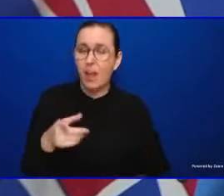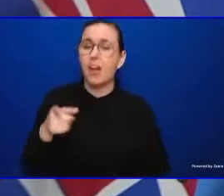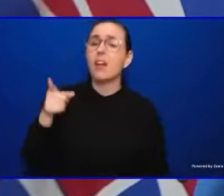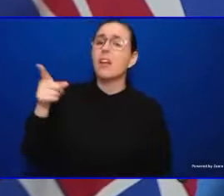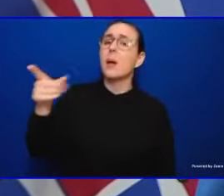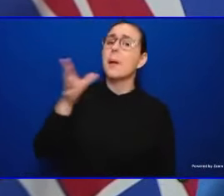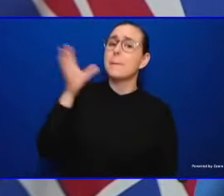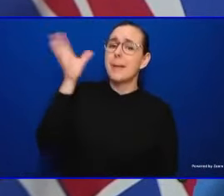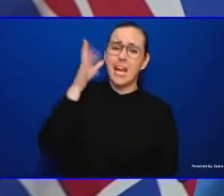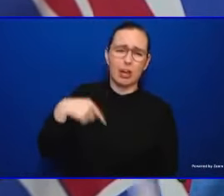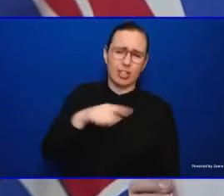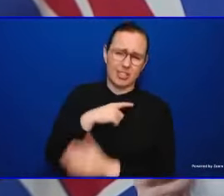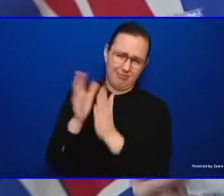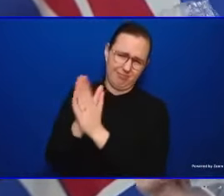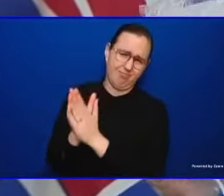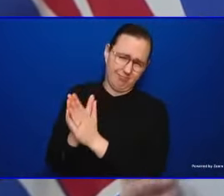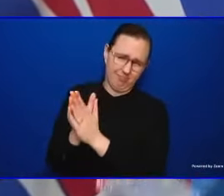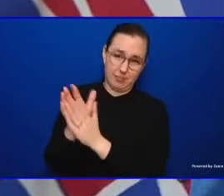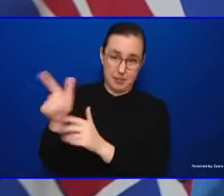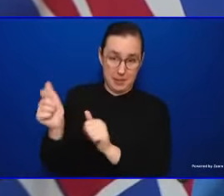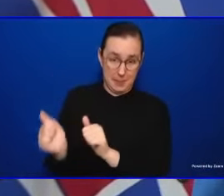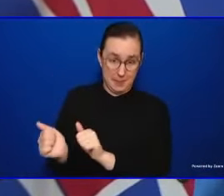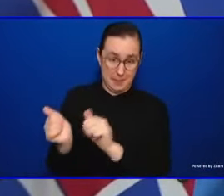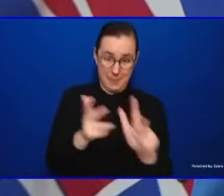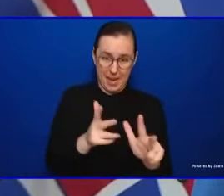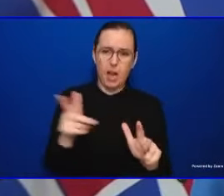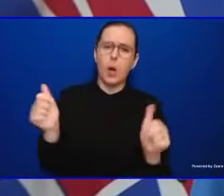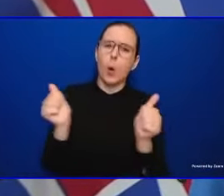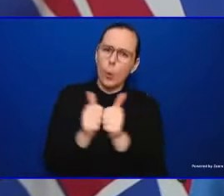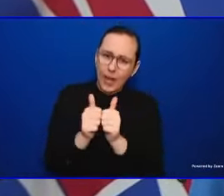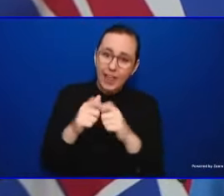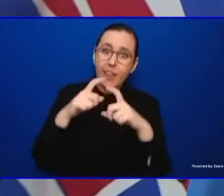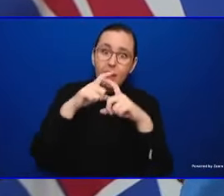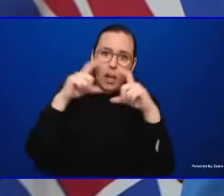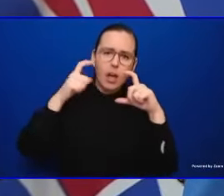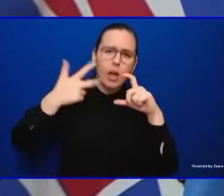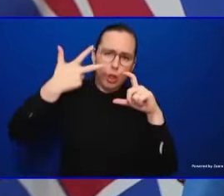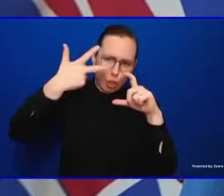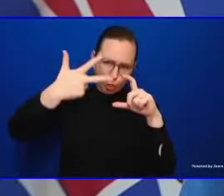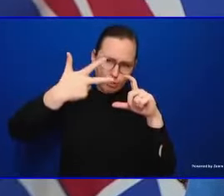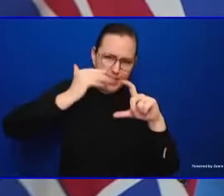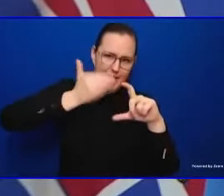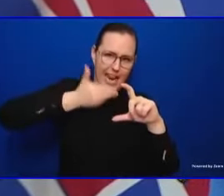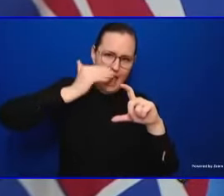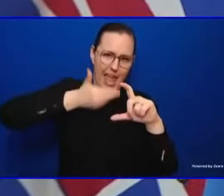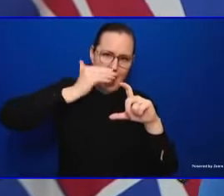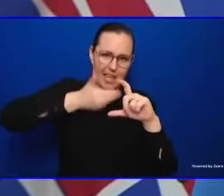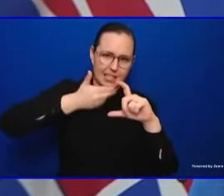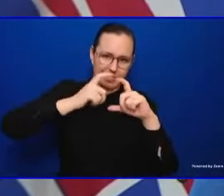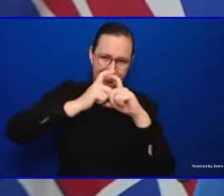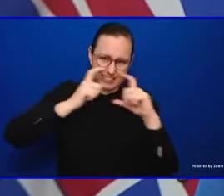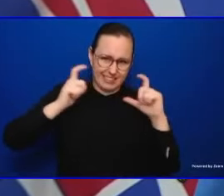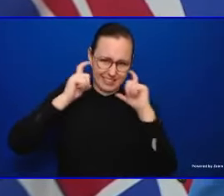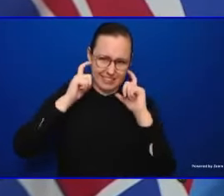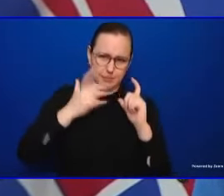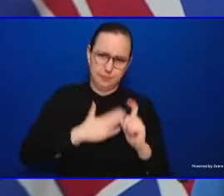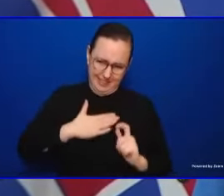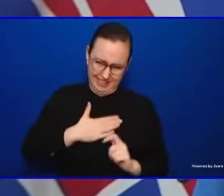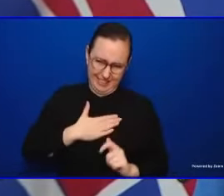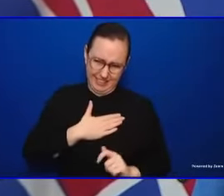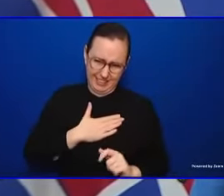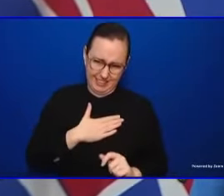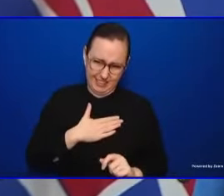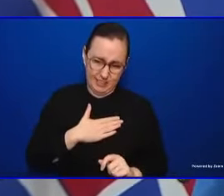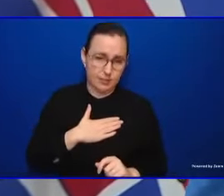we will ensure that these masks are available at school for anyone who needs one. And it is critical